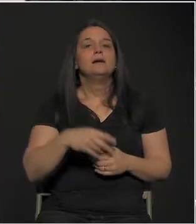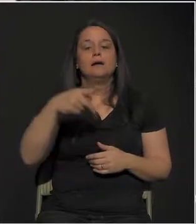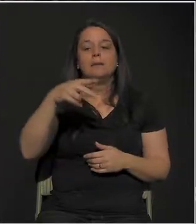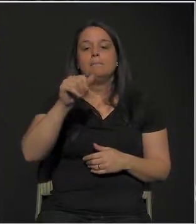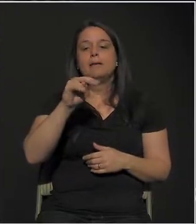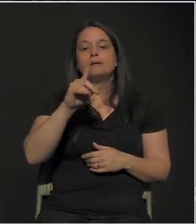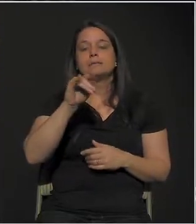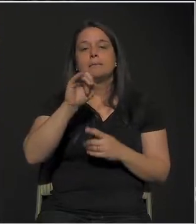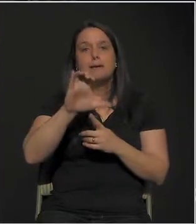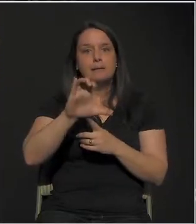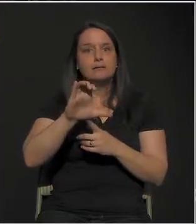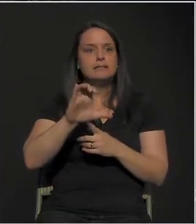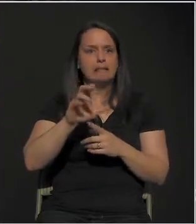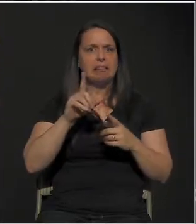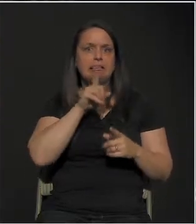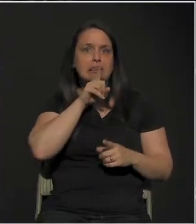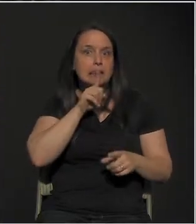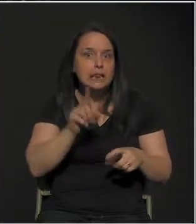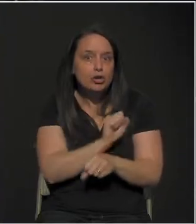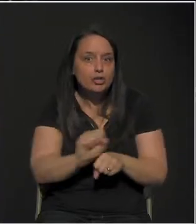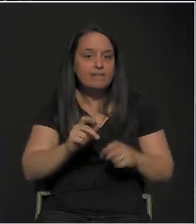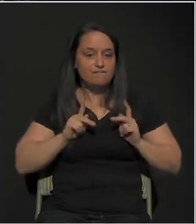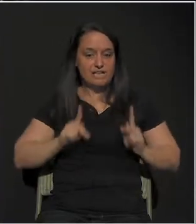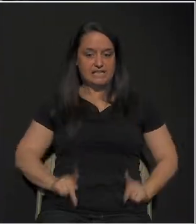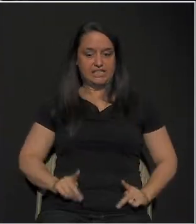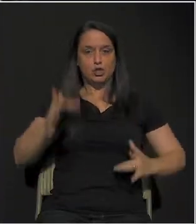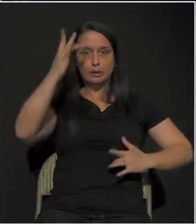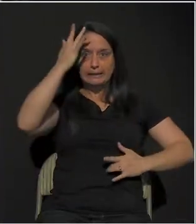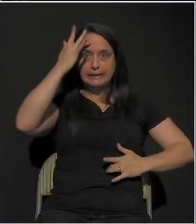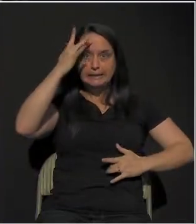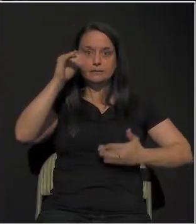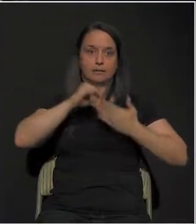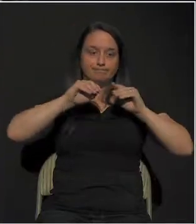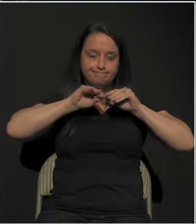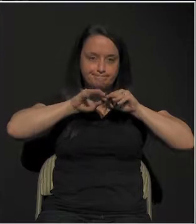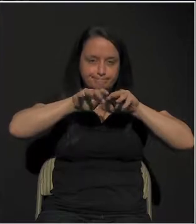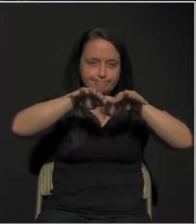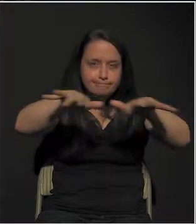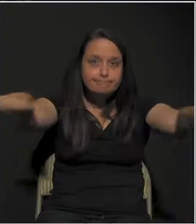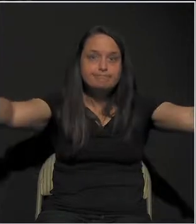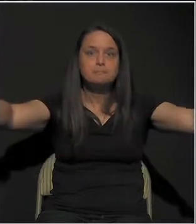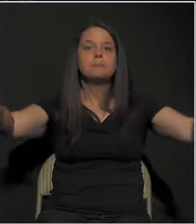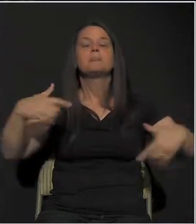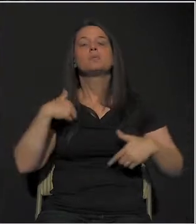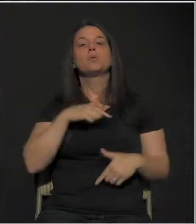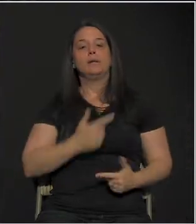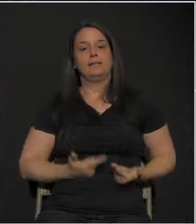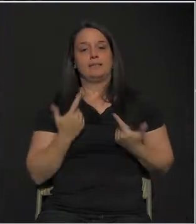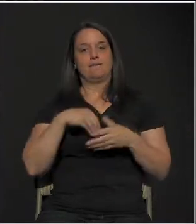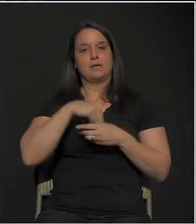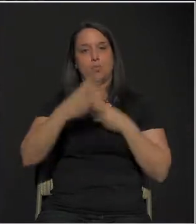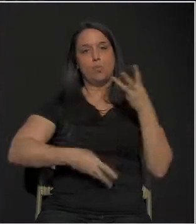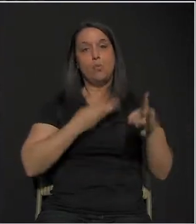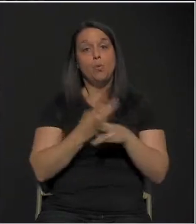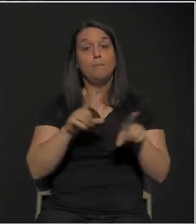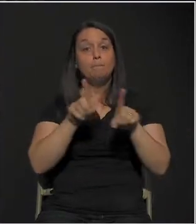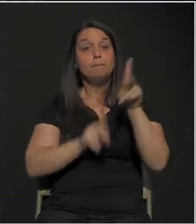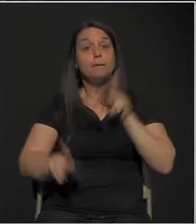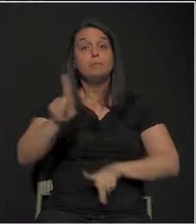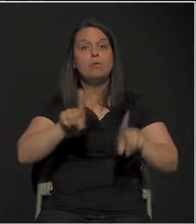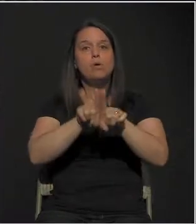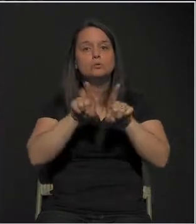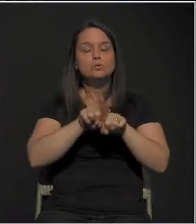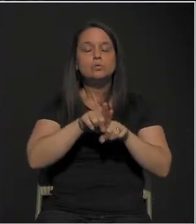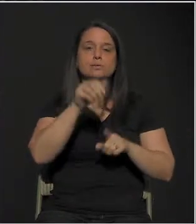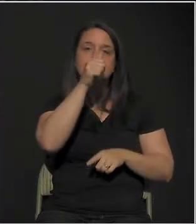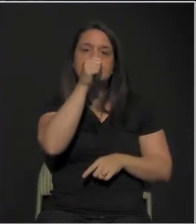literally a physical illness that is sweeping the entire globe. We live in a world where people are also suffering a